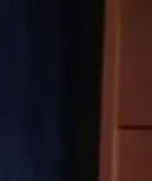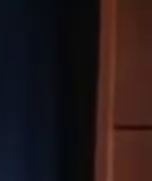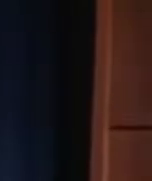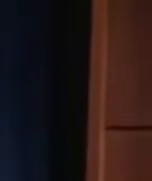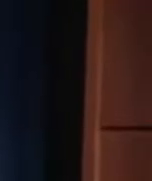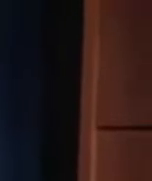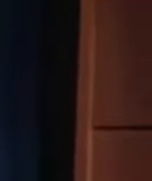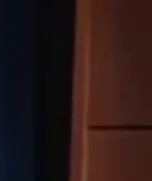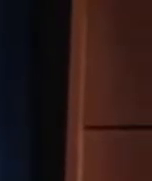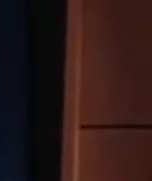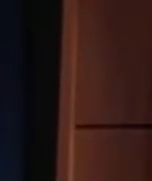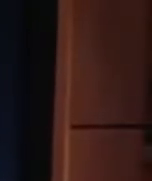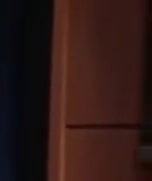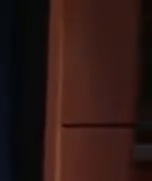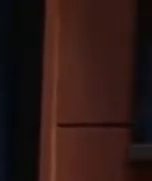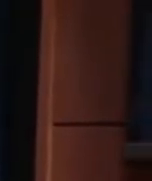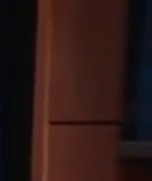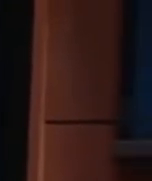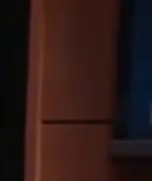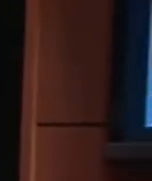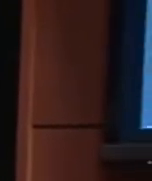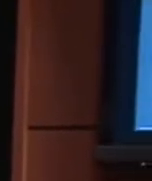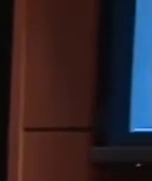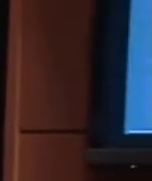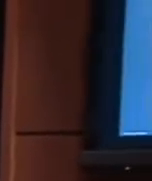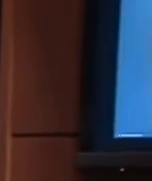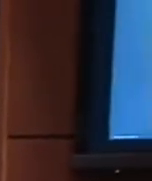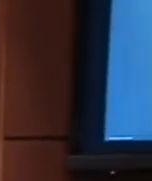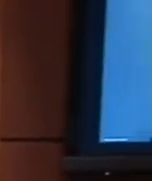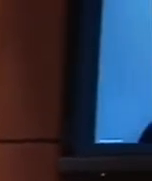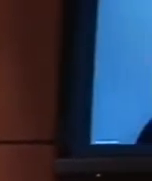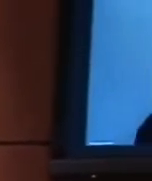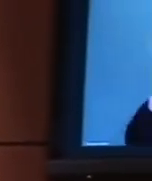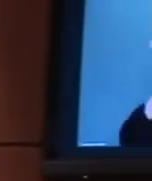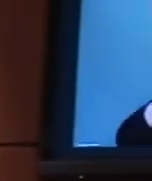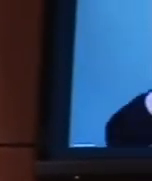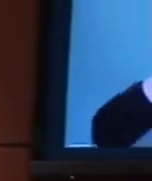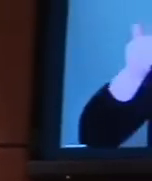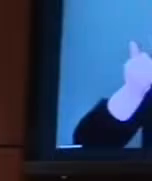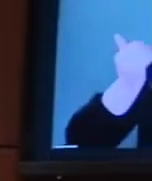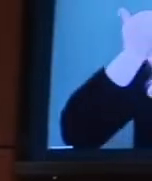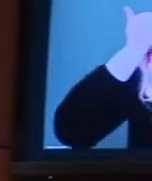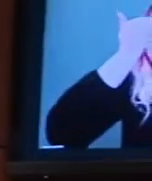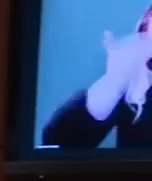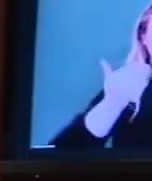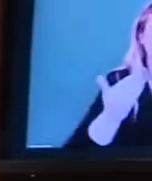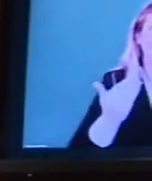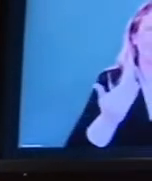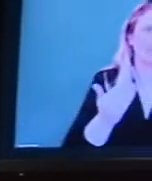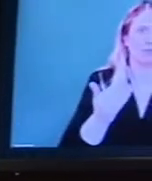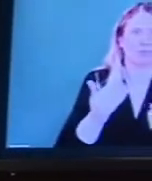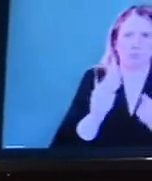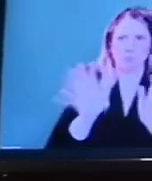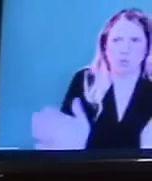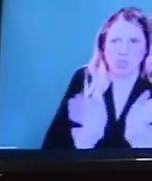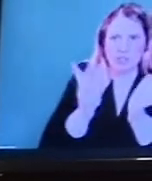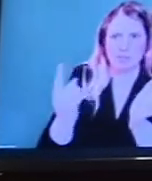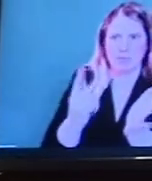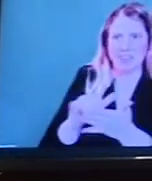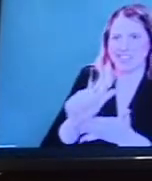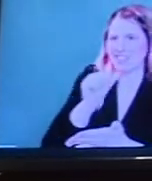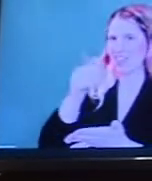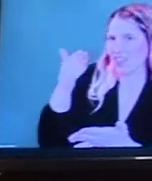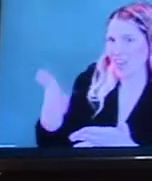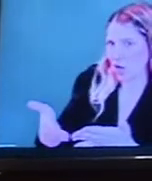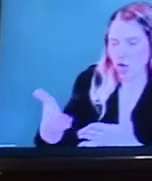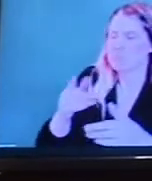but it's not like better awareness pushes something that's not there. Rather, something that's there is